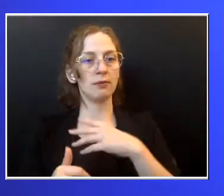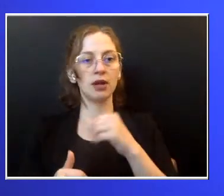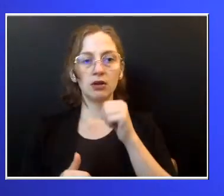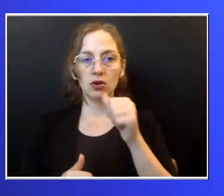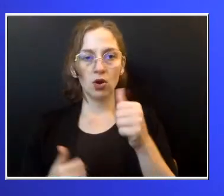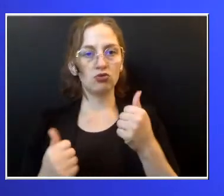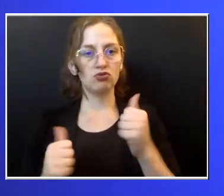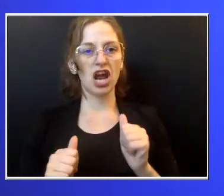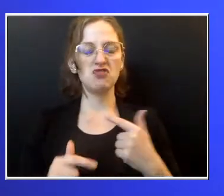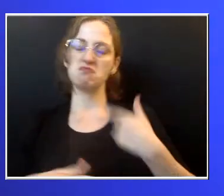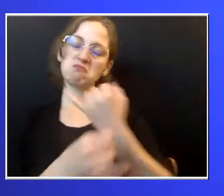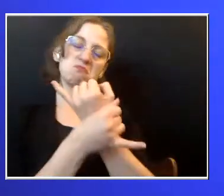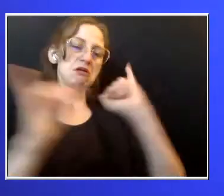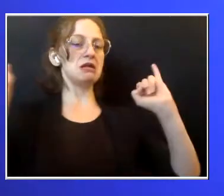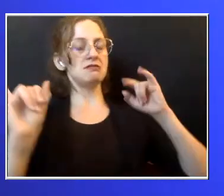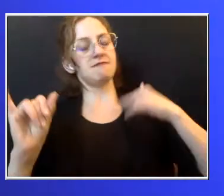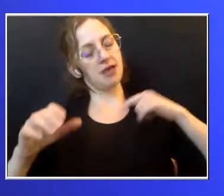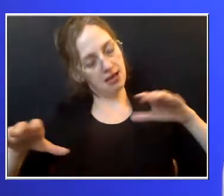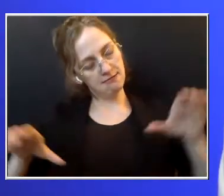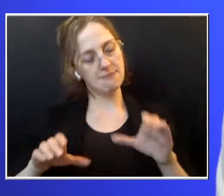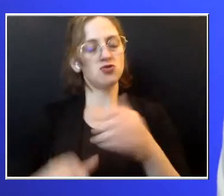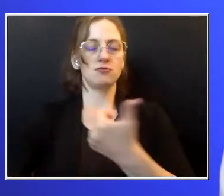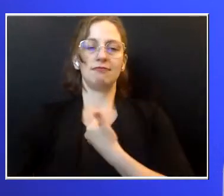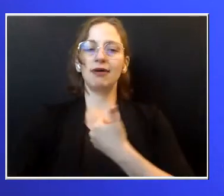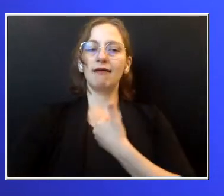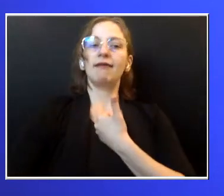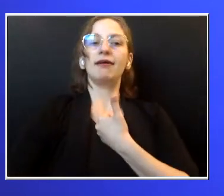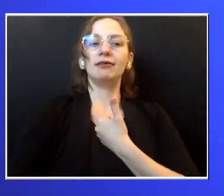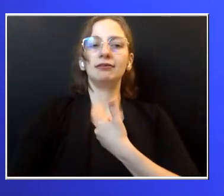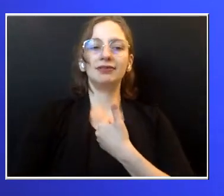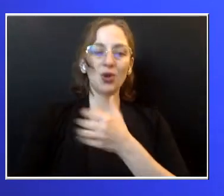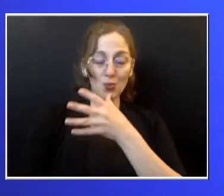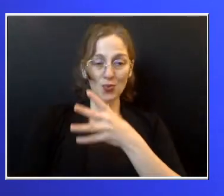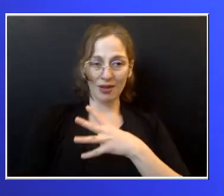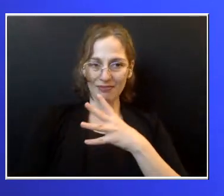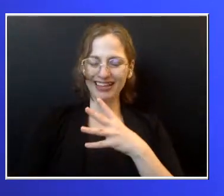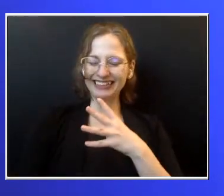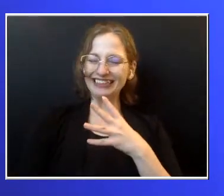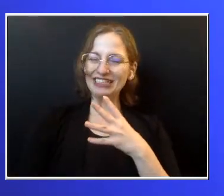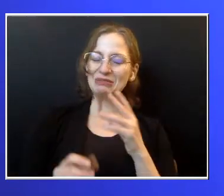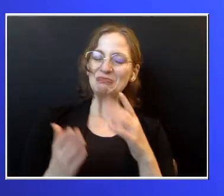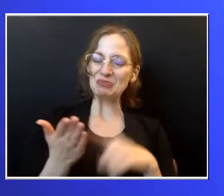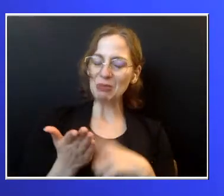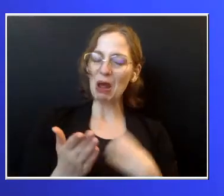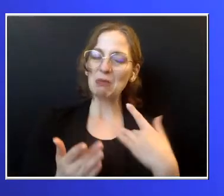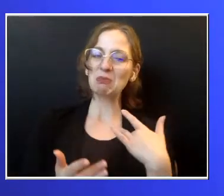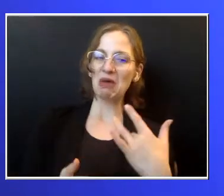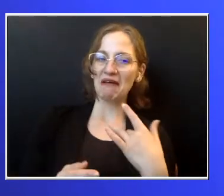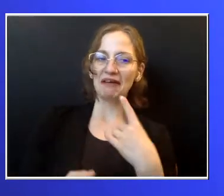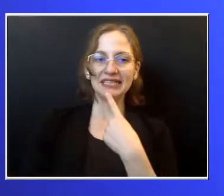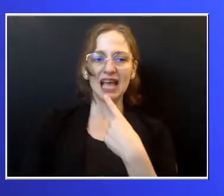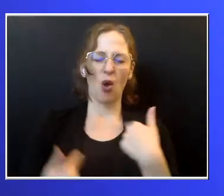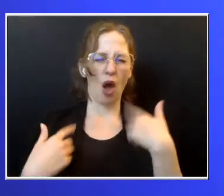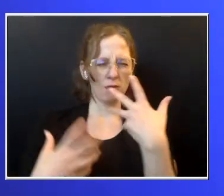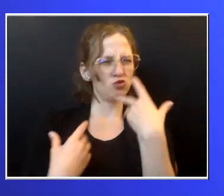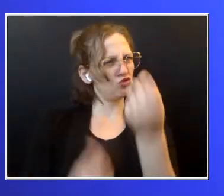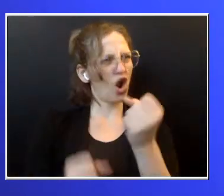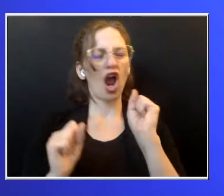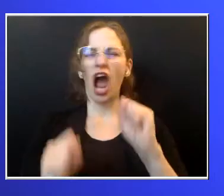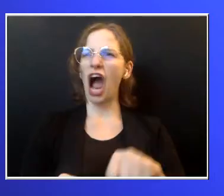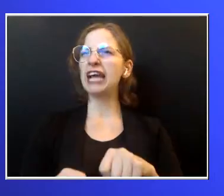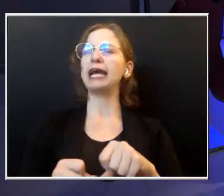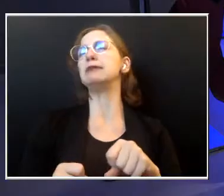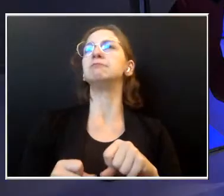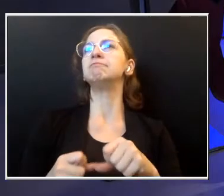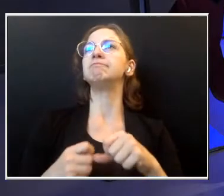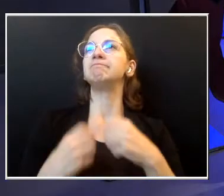to, I am strong, I can do it all. And, you know, I encourage people, give yourself time to heal.